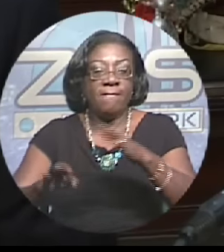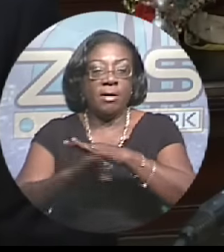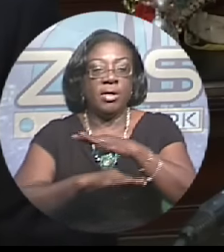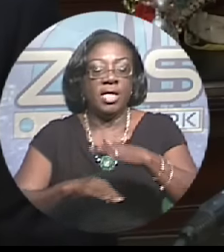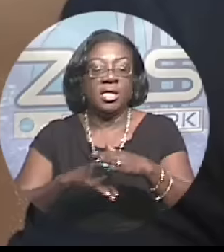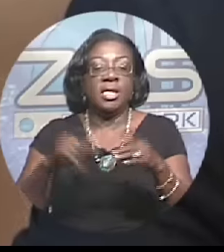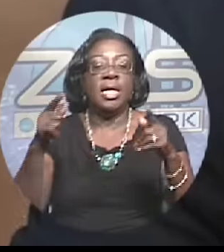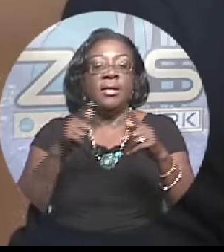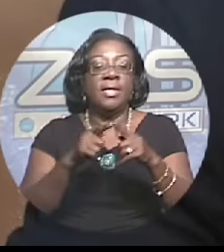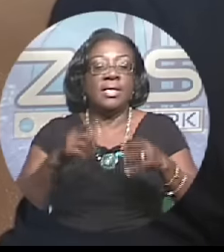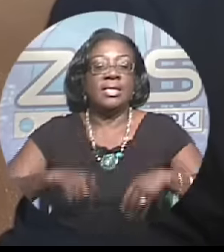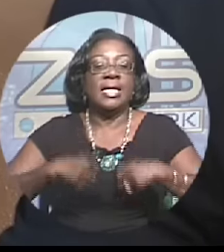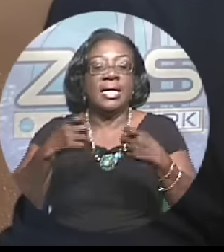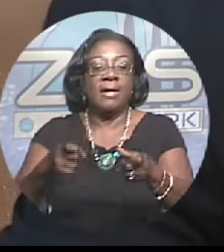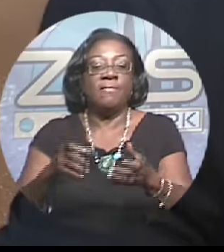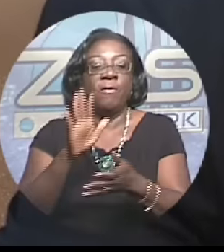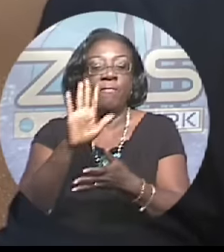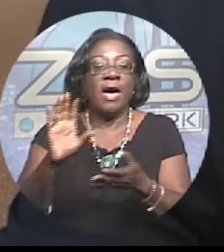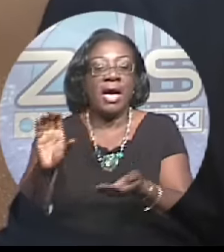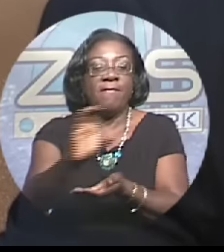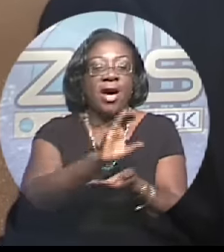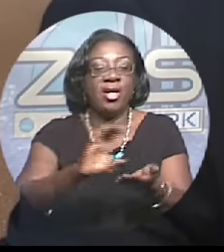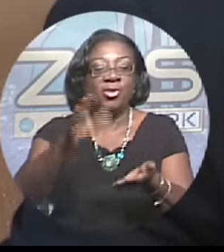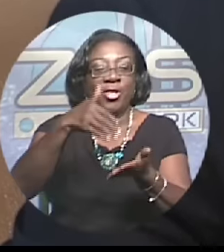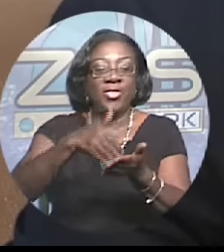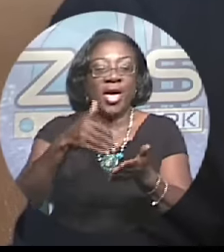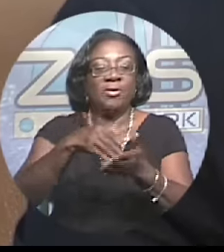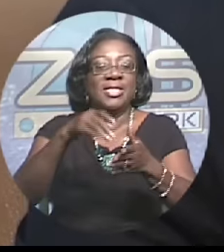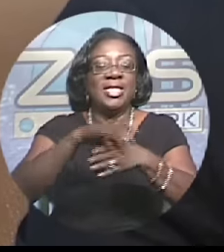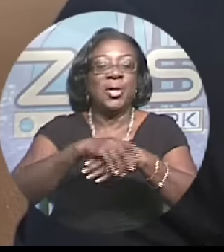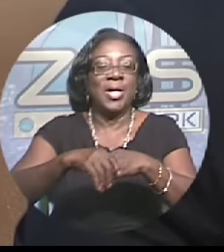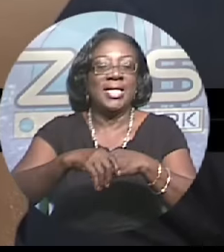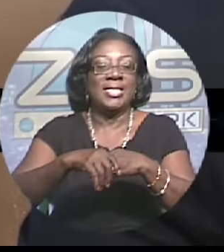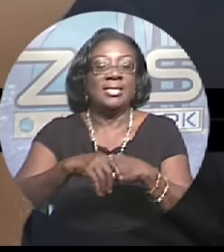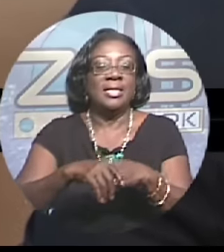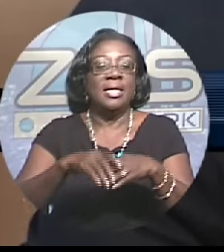like to present to you. Just as you heard Mr. Laughlin say, this is an initial